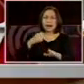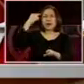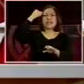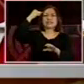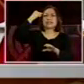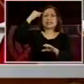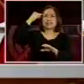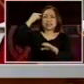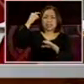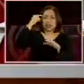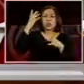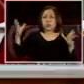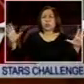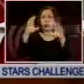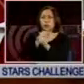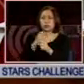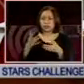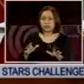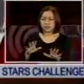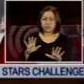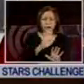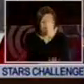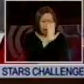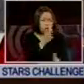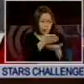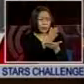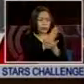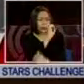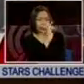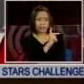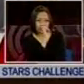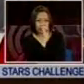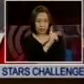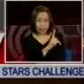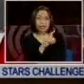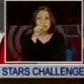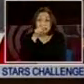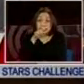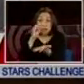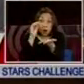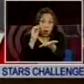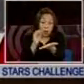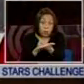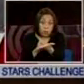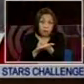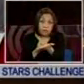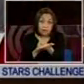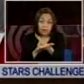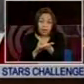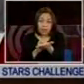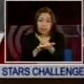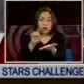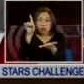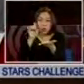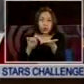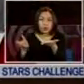I thought everything is over. There's no problem, Mr. President. Yeah. I just would like to put on record that I have no further